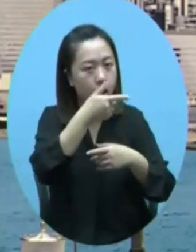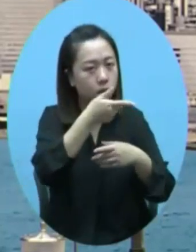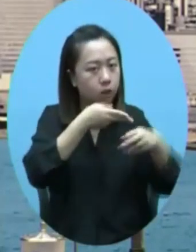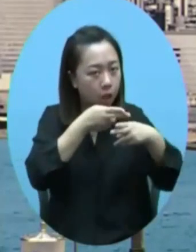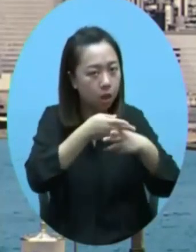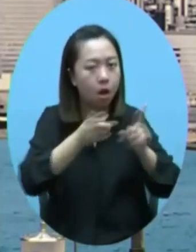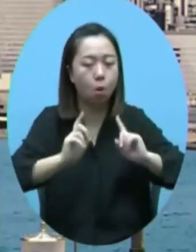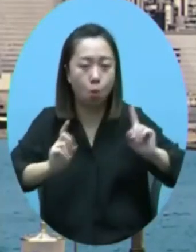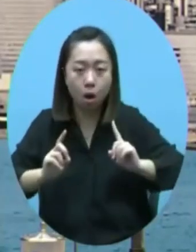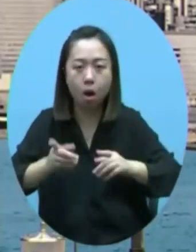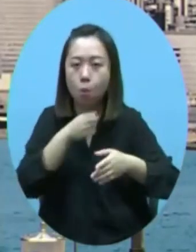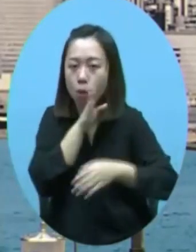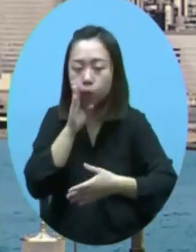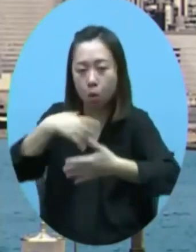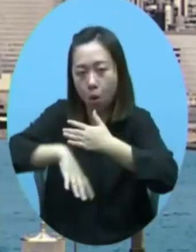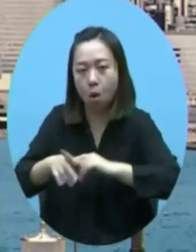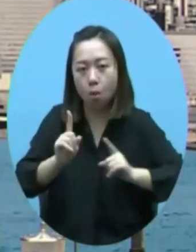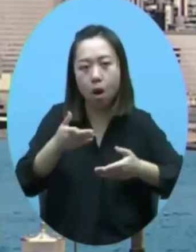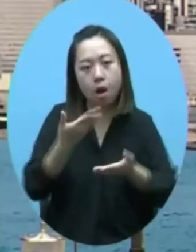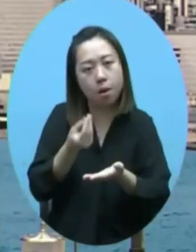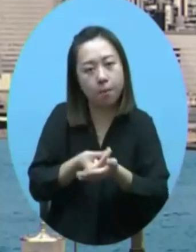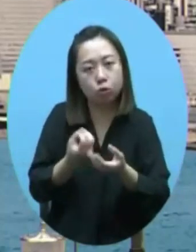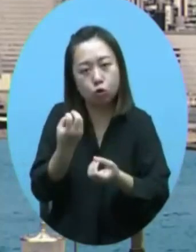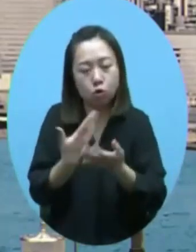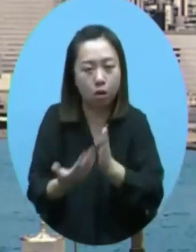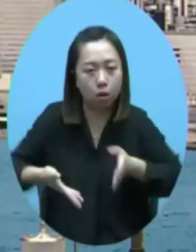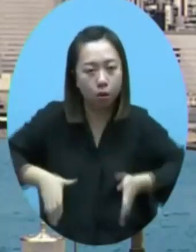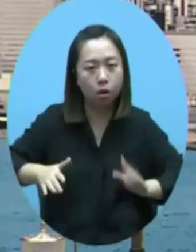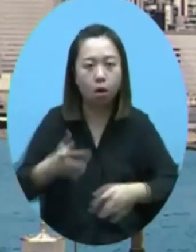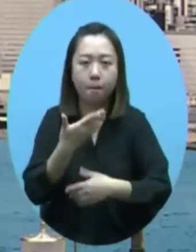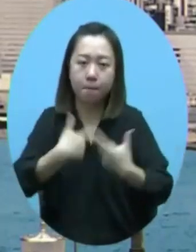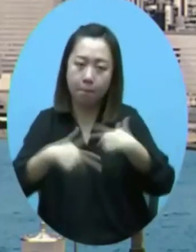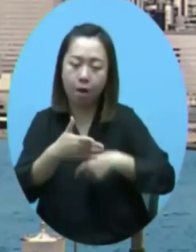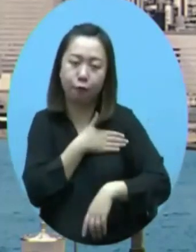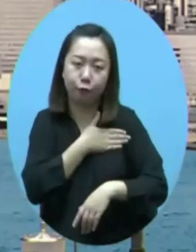will hand out test sample bottles for